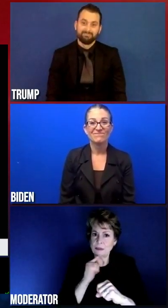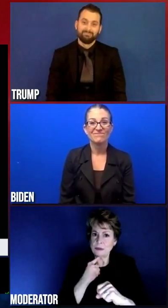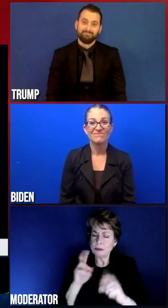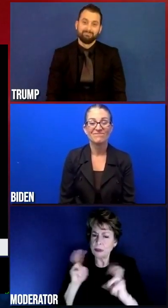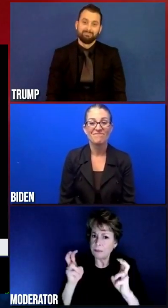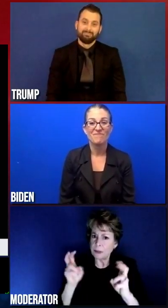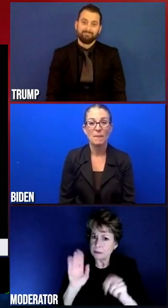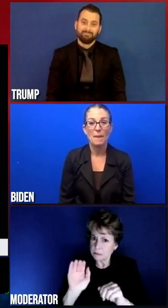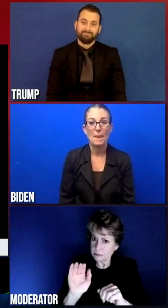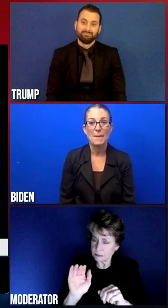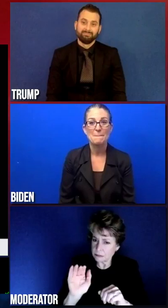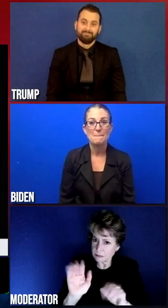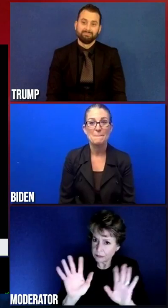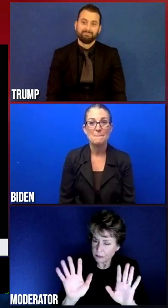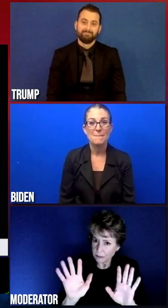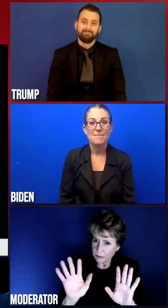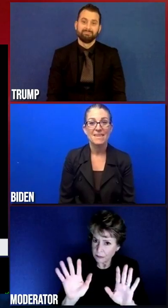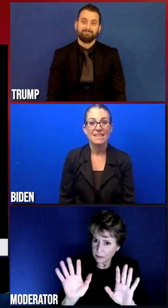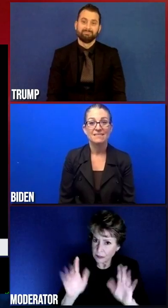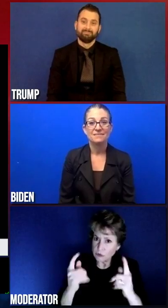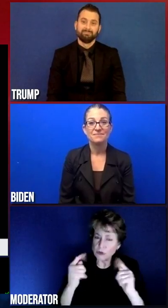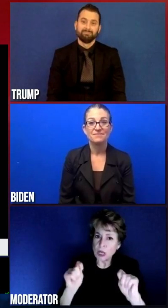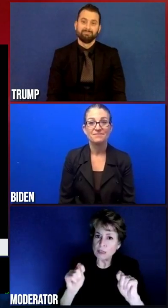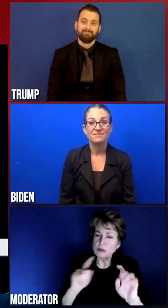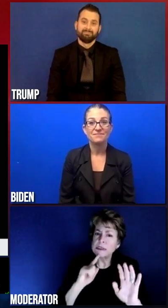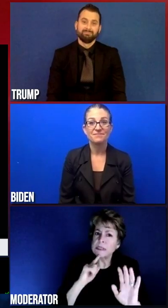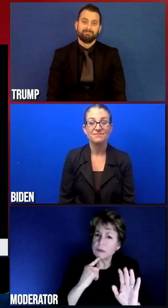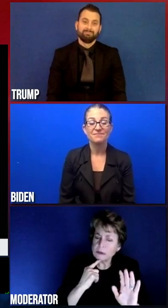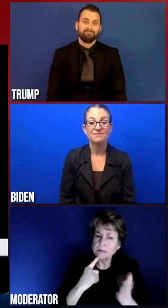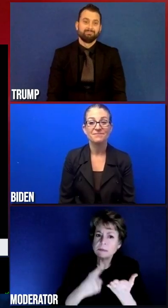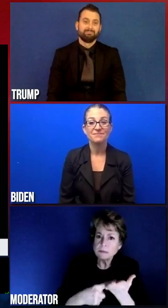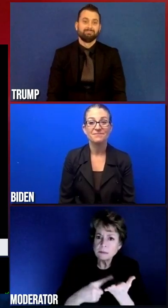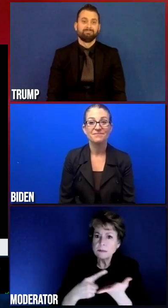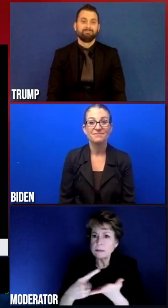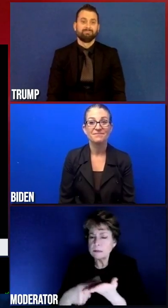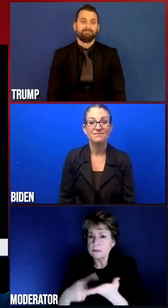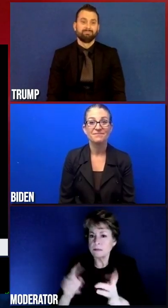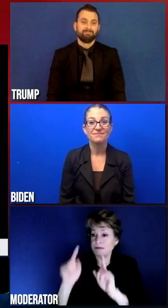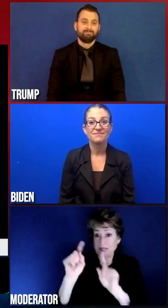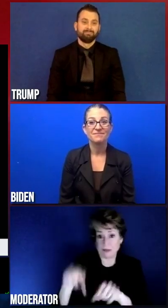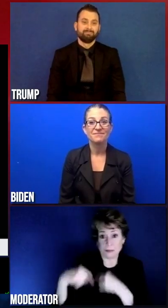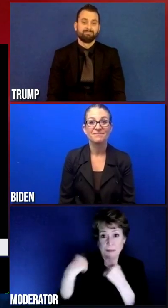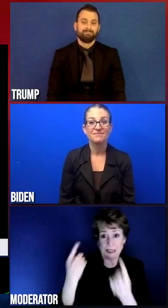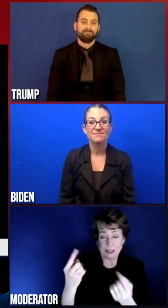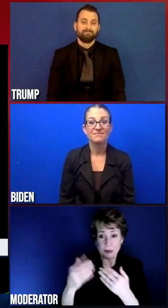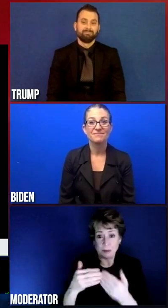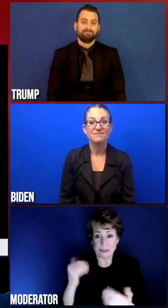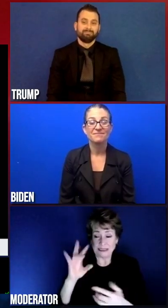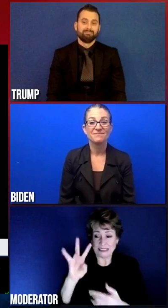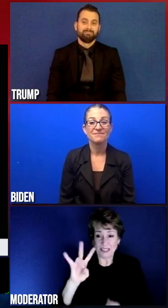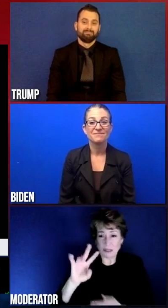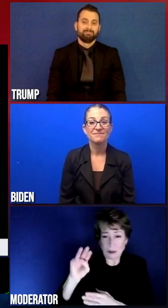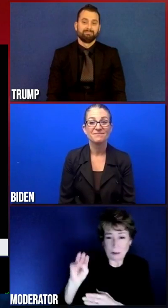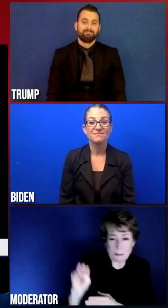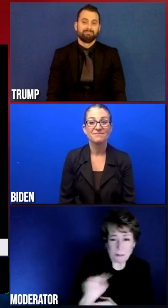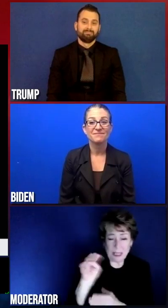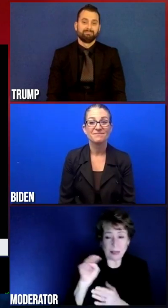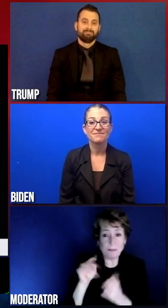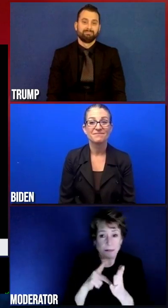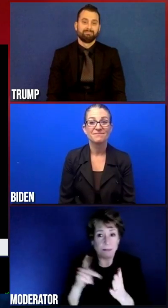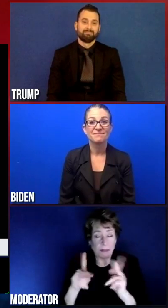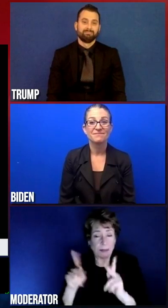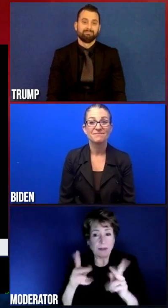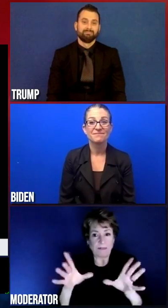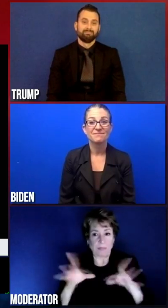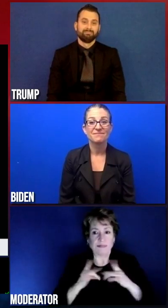serious about it. We have had more than 7 million cases of coronavirus in the United States, and more than